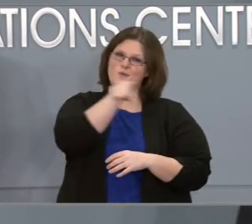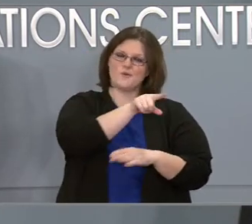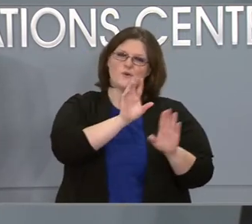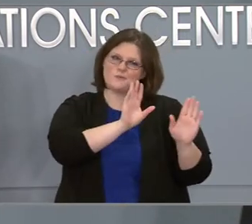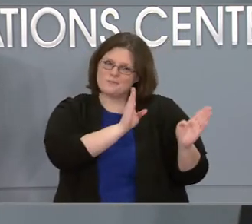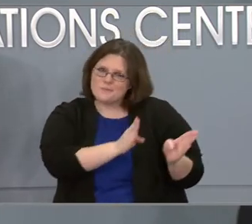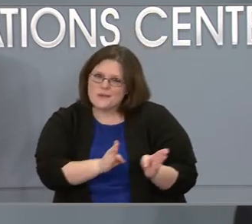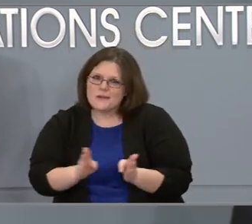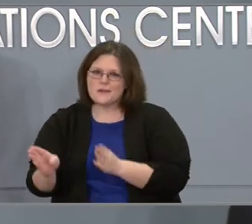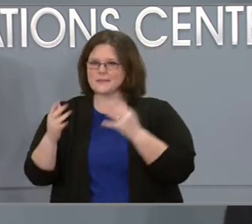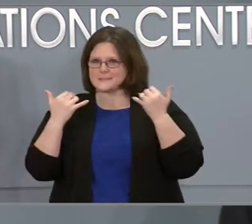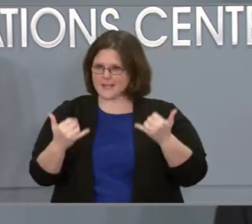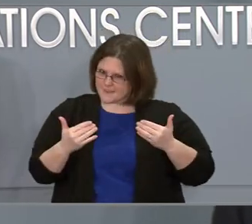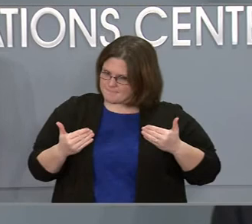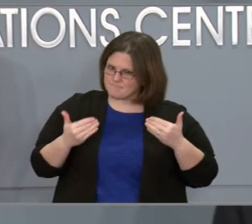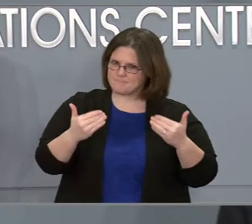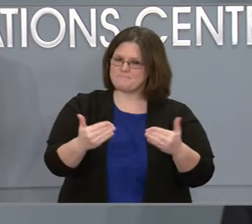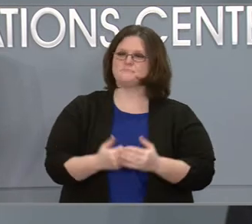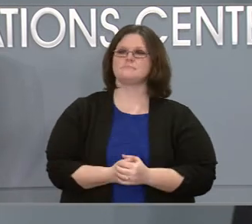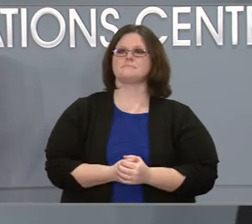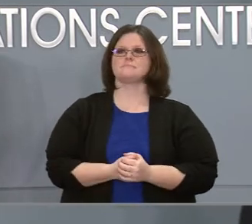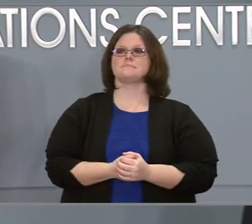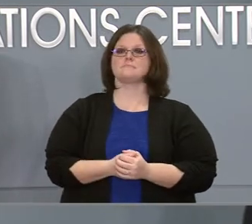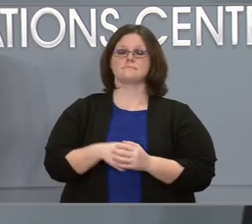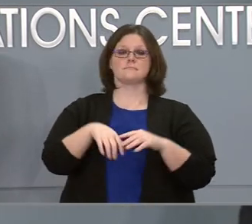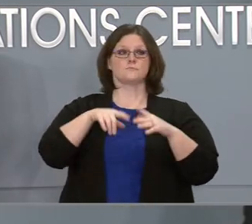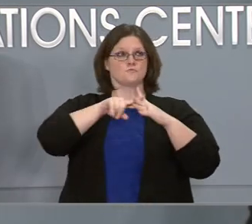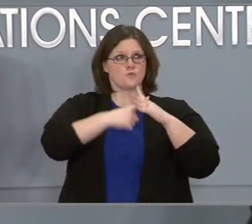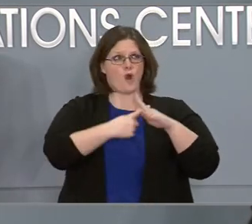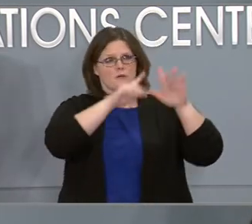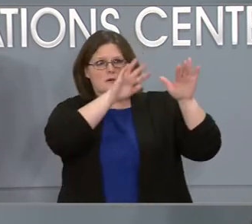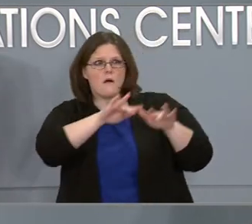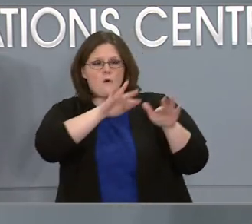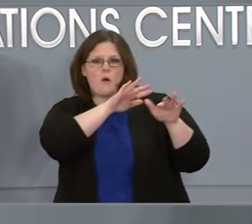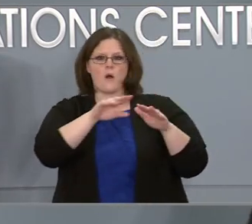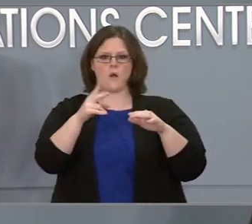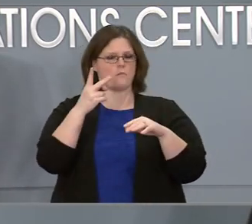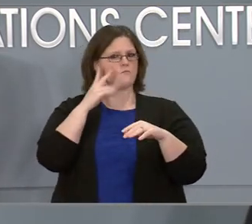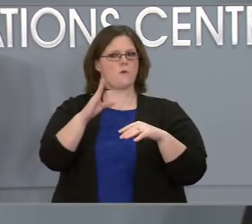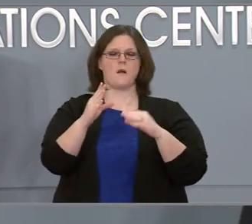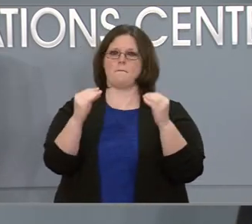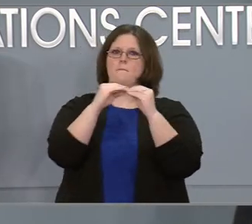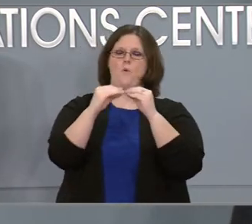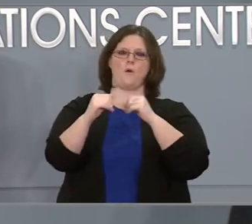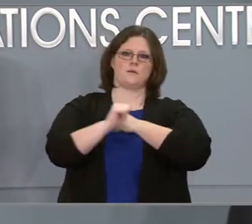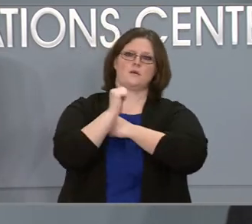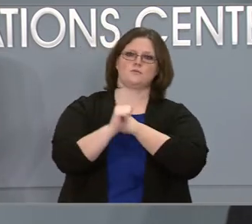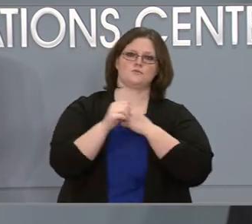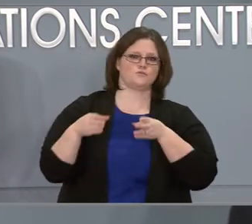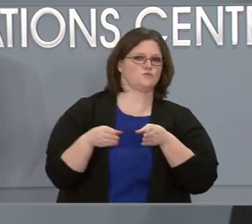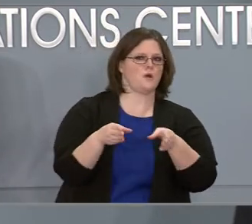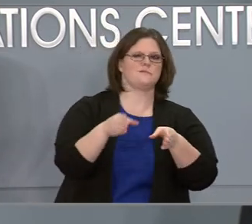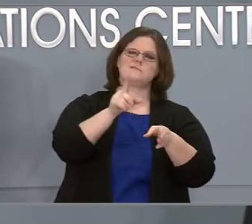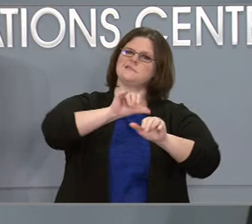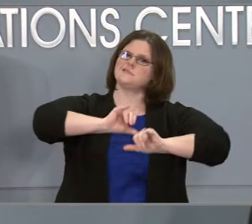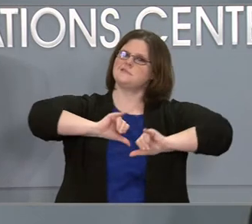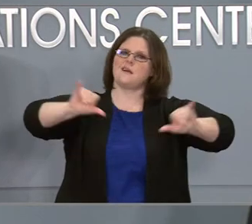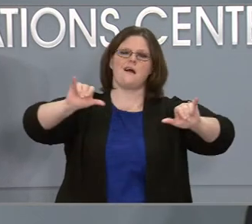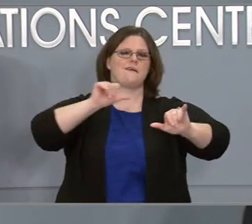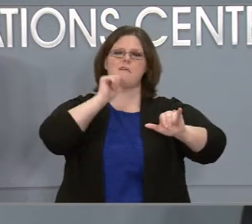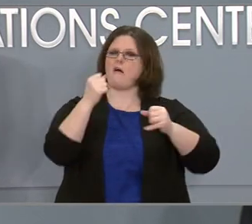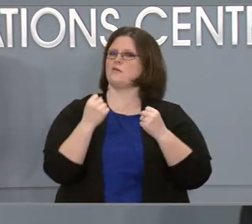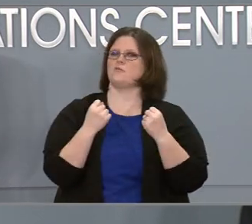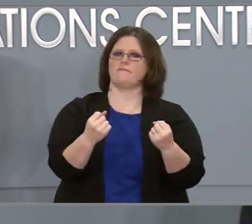coming. Once this storm hits, road conditions will quickly deteriorate and you need to stay off the roads. We are anti-icing